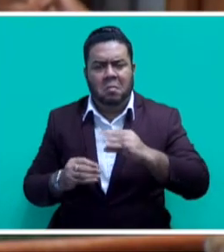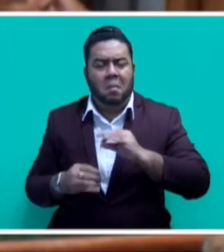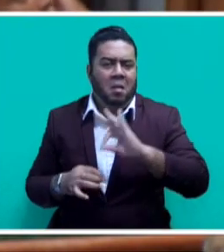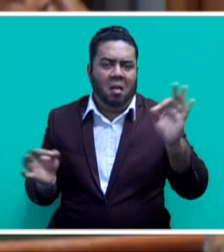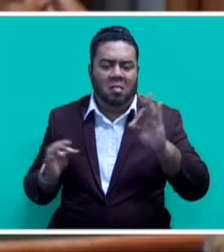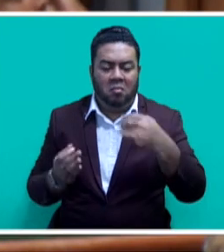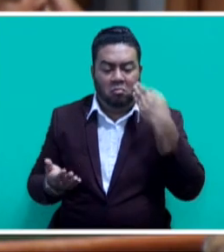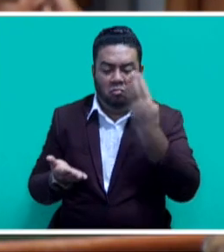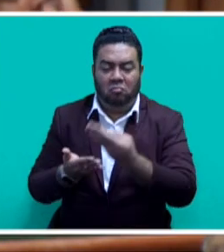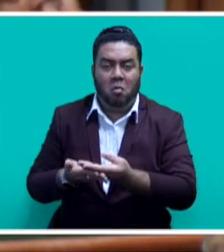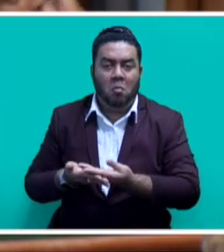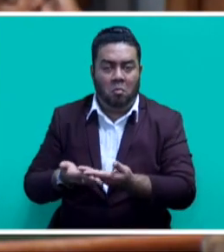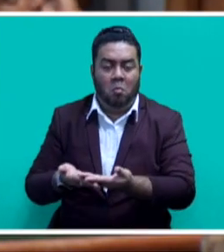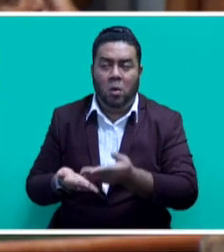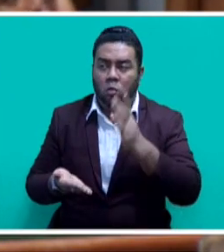it came to the money.